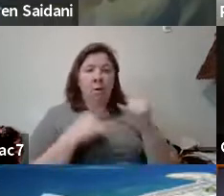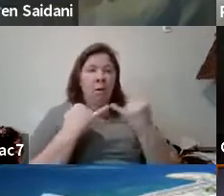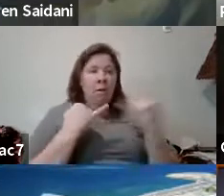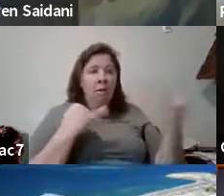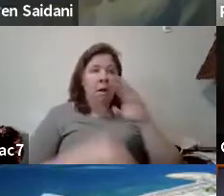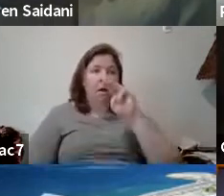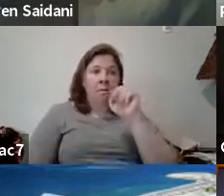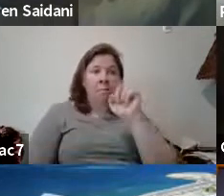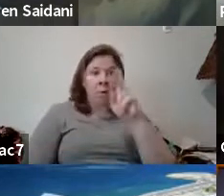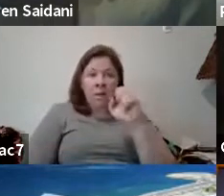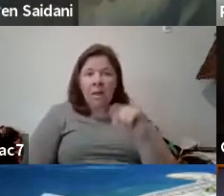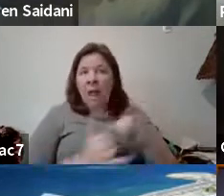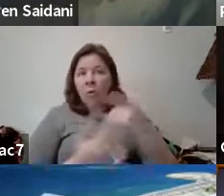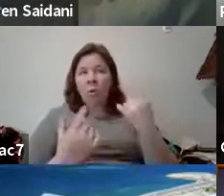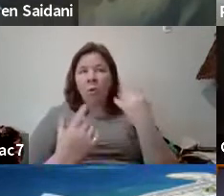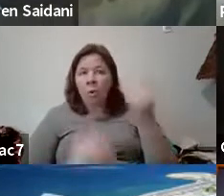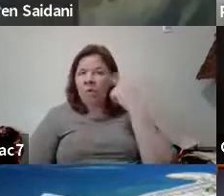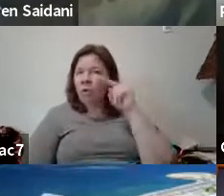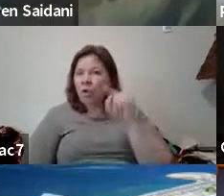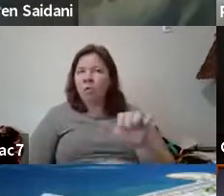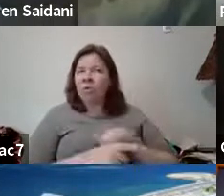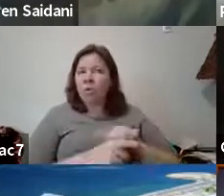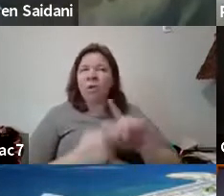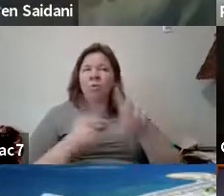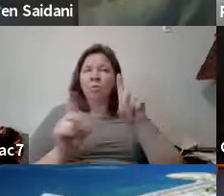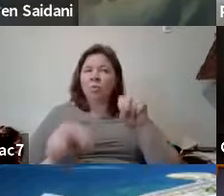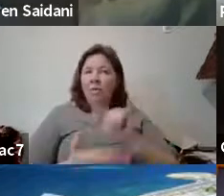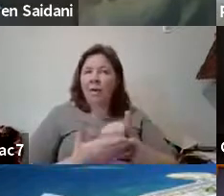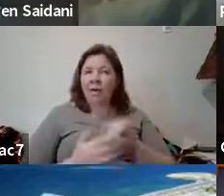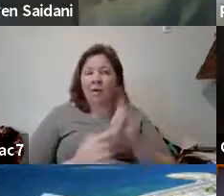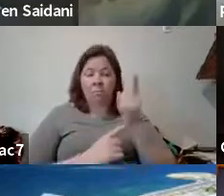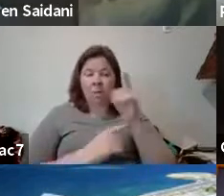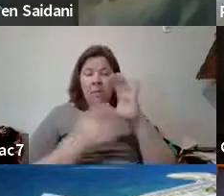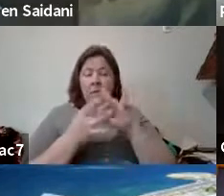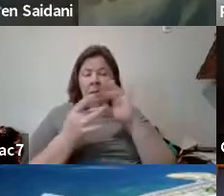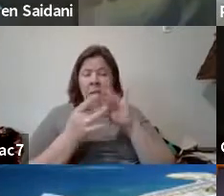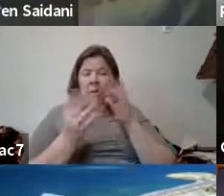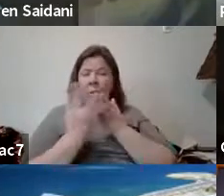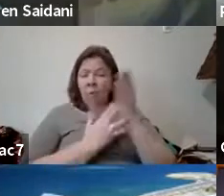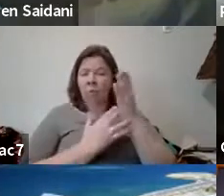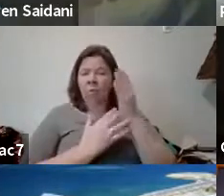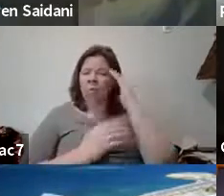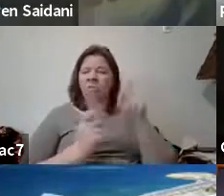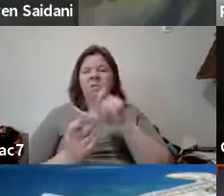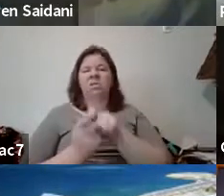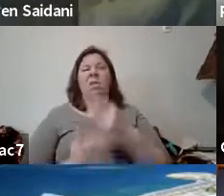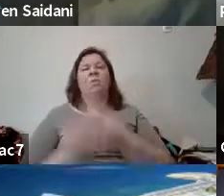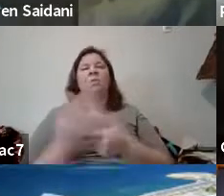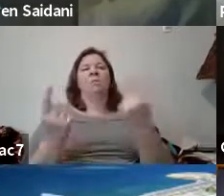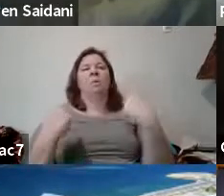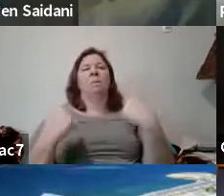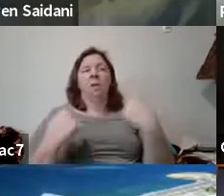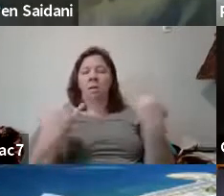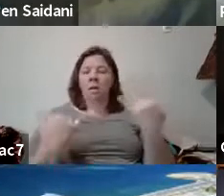marketing. How's it going for you? People are trained to do that. So the minute those messages come through, you know exactly what's coming. And I just want to tell